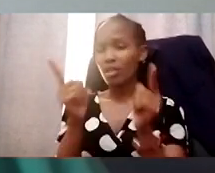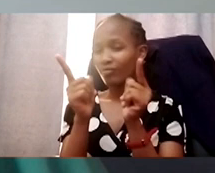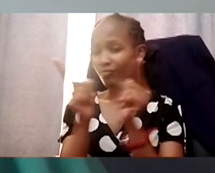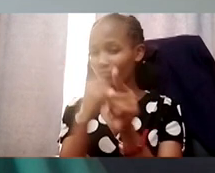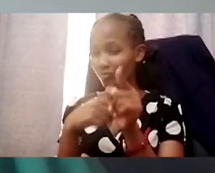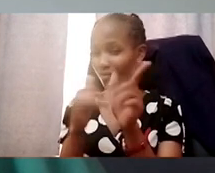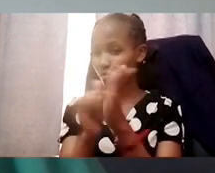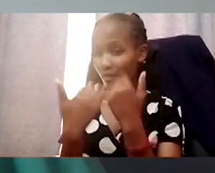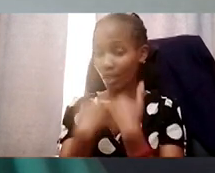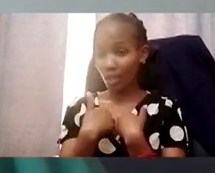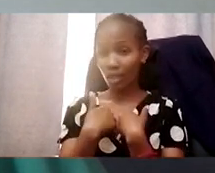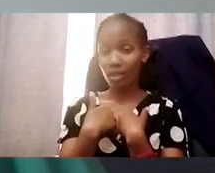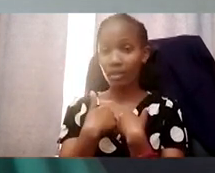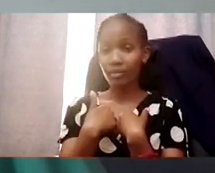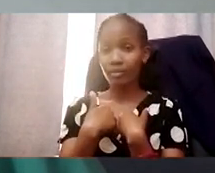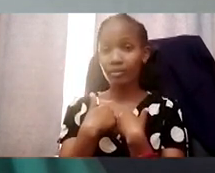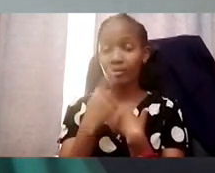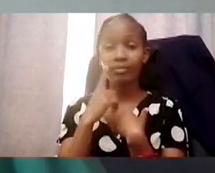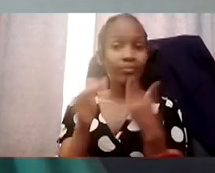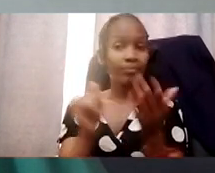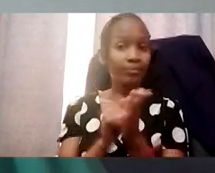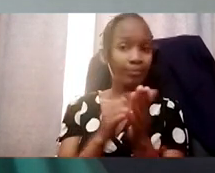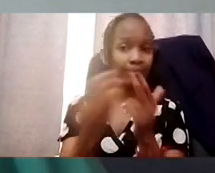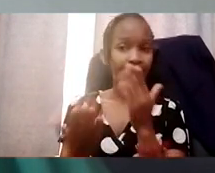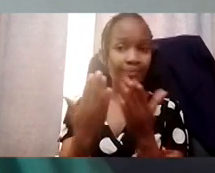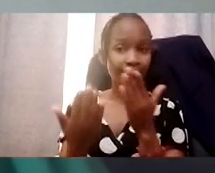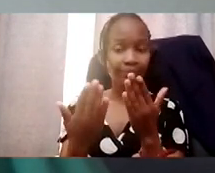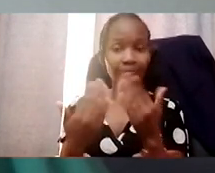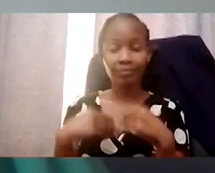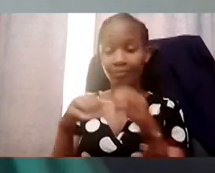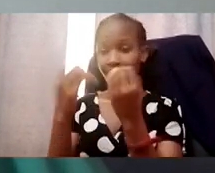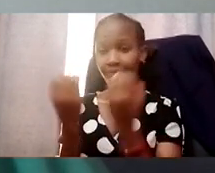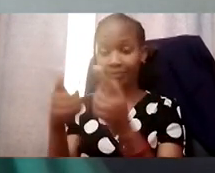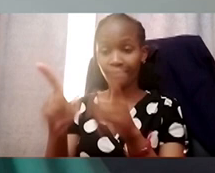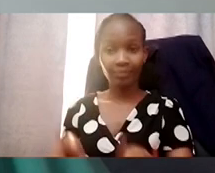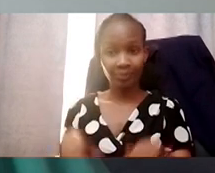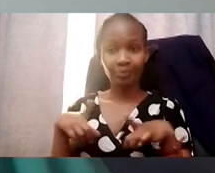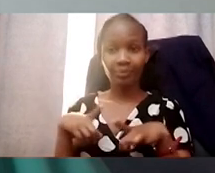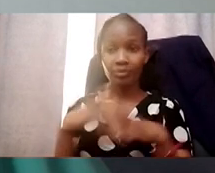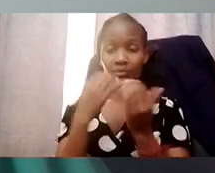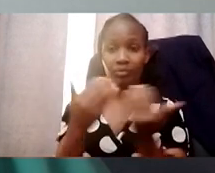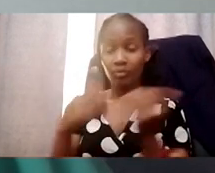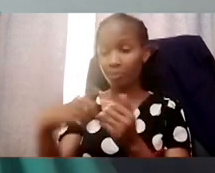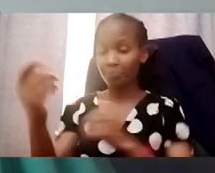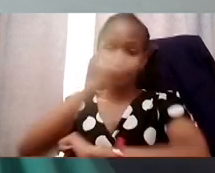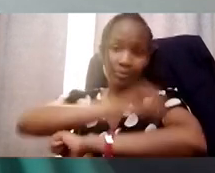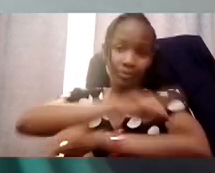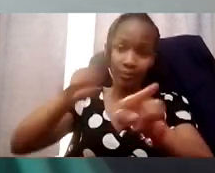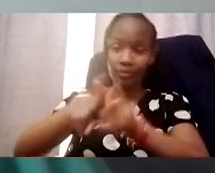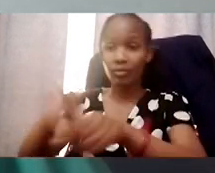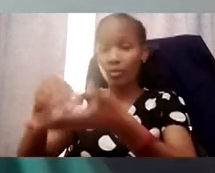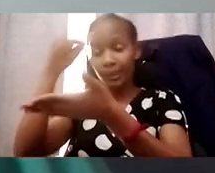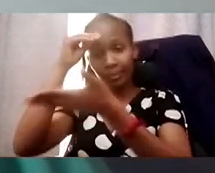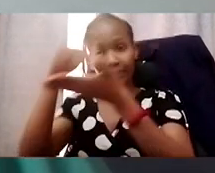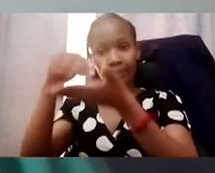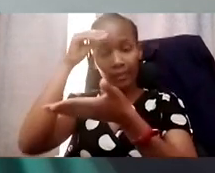first and foremost is to organize for their livelihoods. Of course, children will go to school. Education is the number